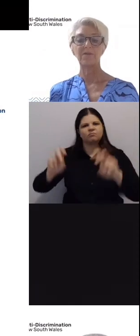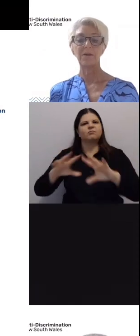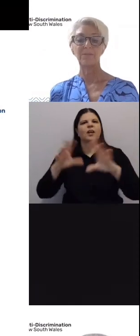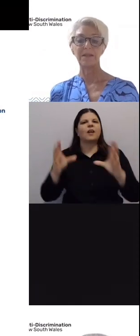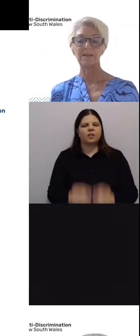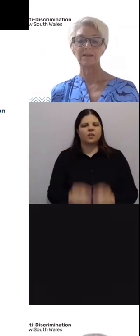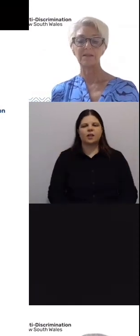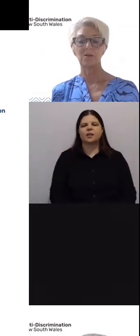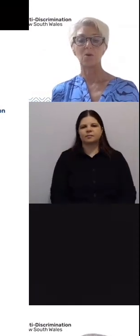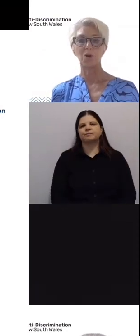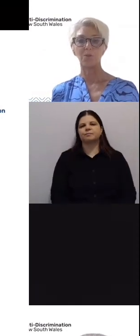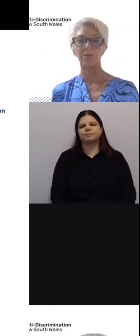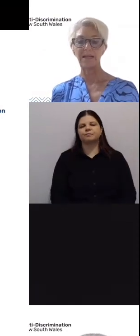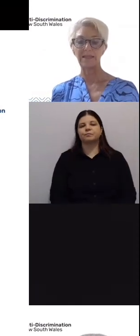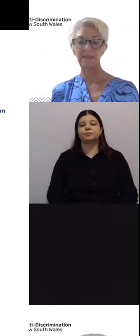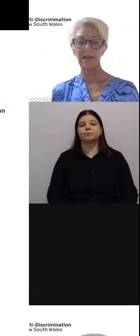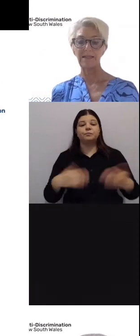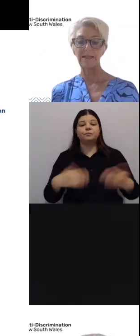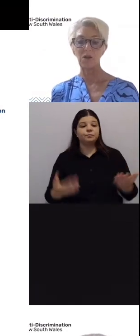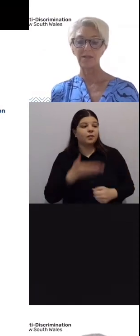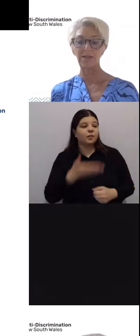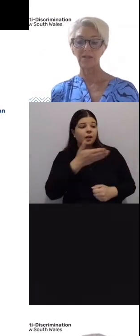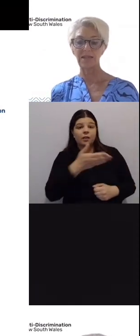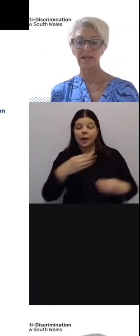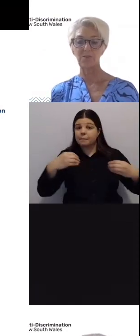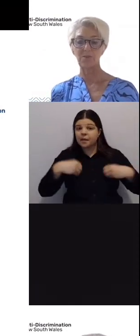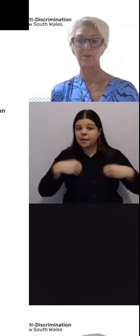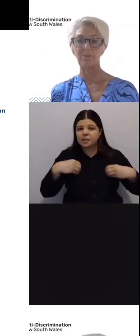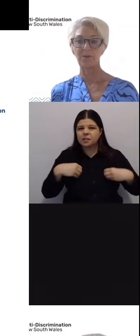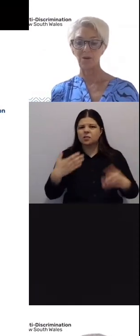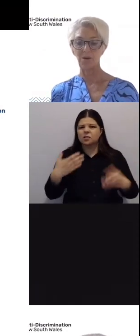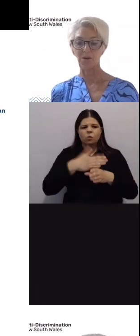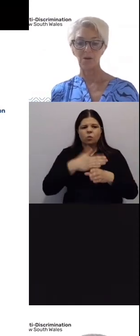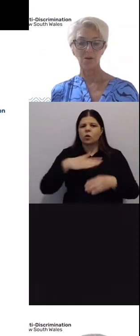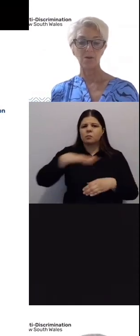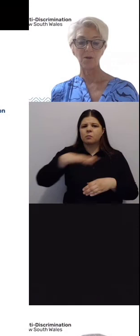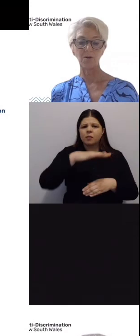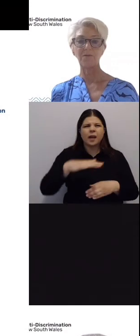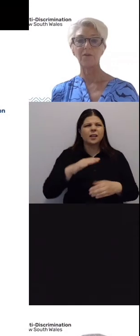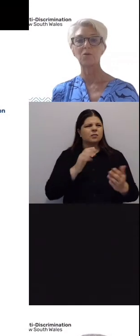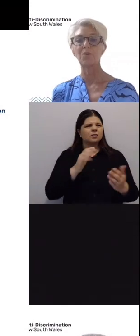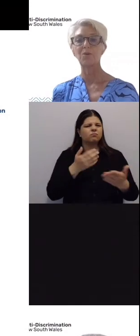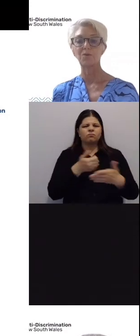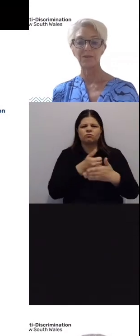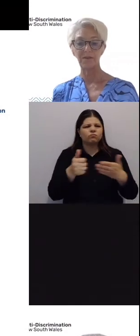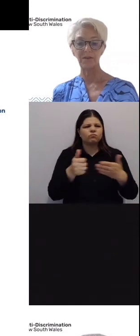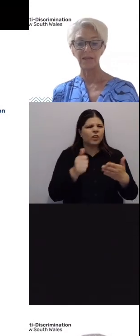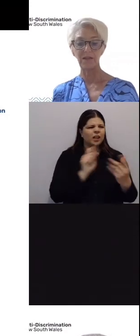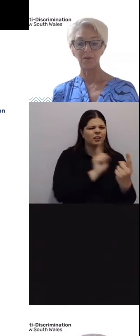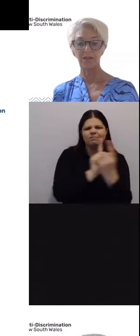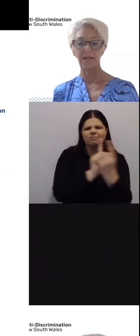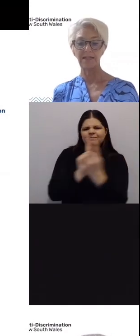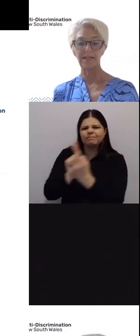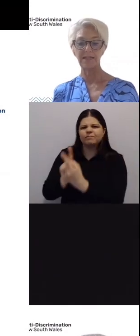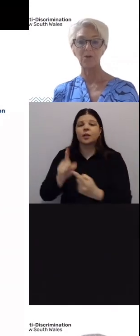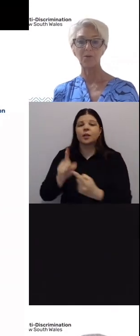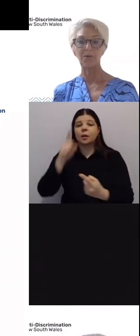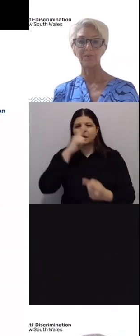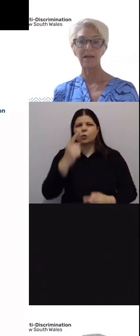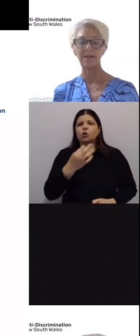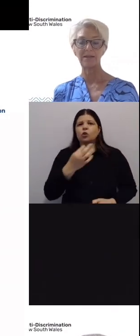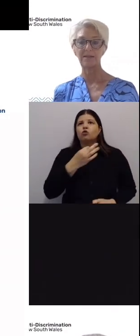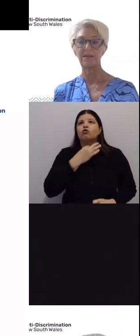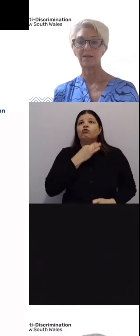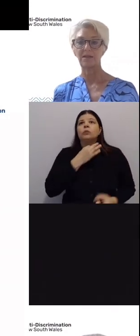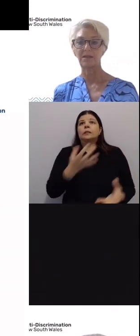Whether the relevant business or workplace has close contact with people who are most vulnerable to severe COVID-19